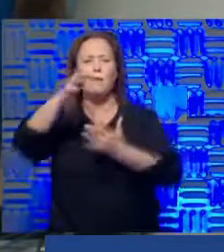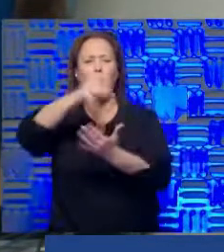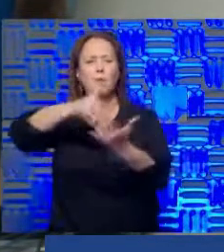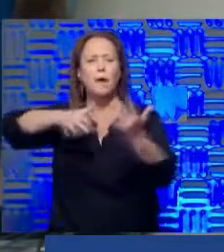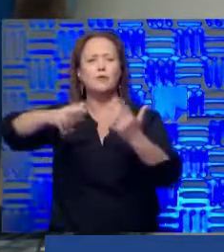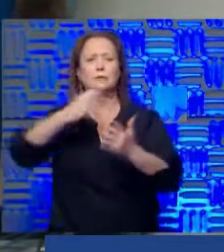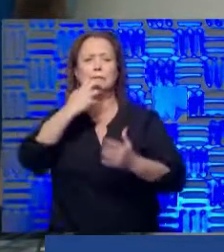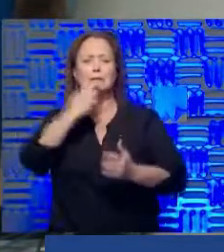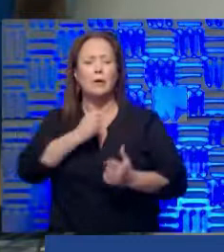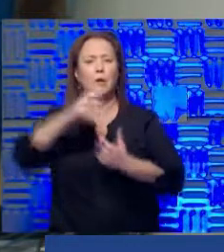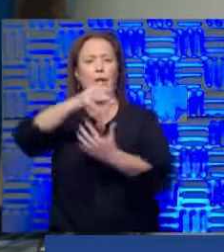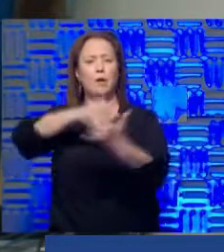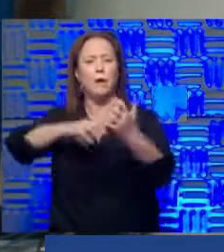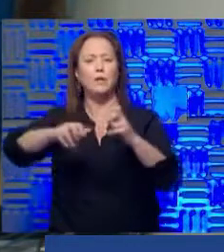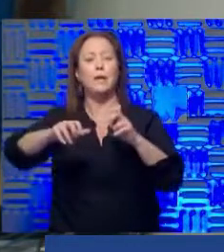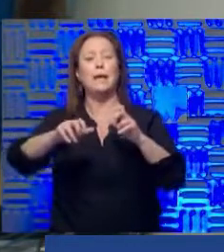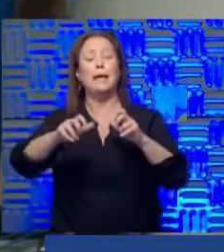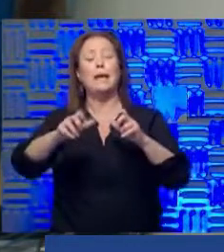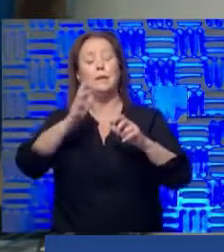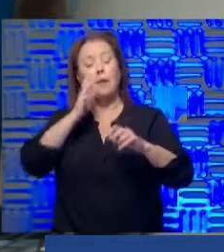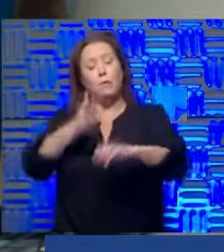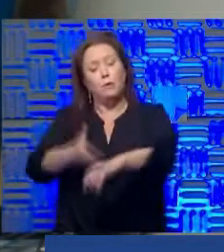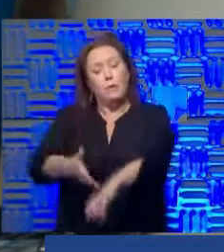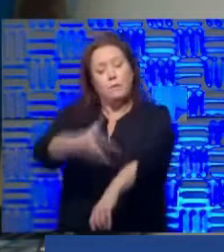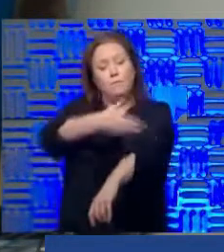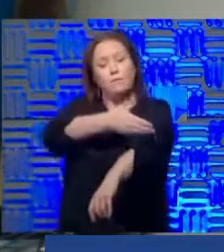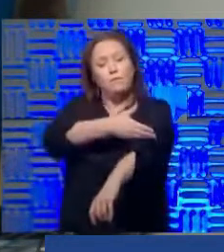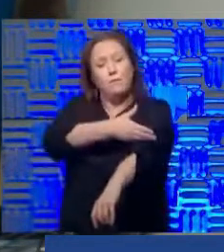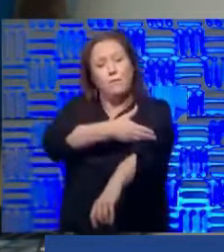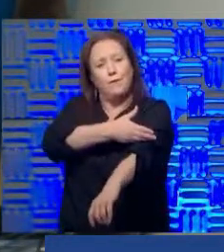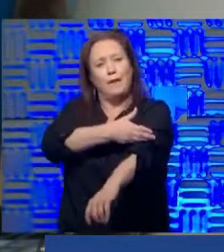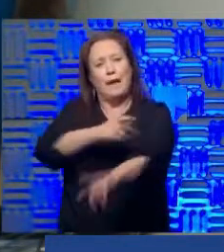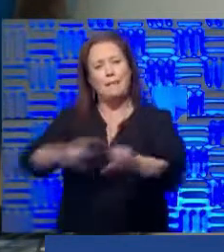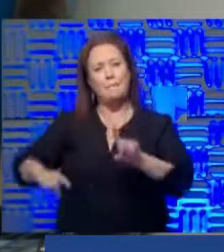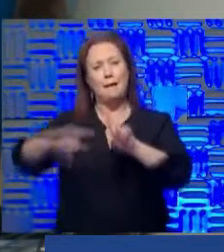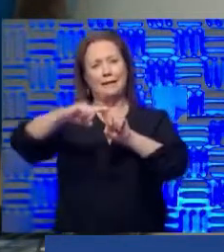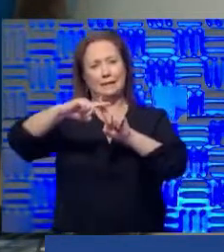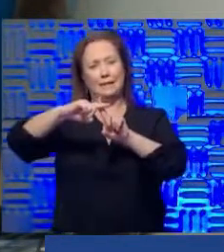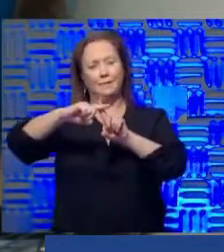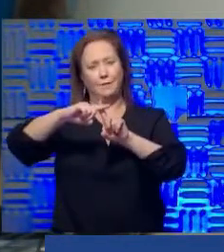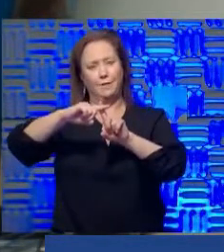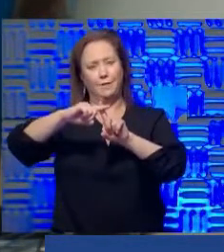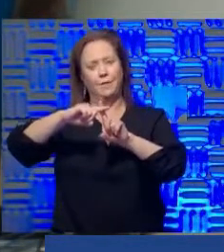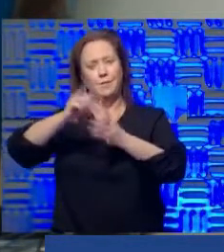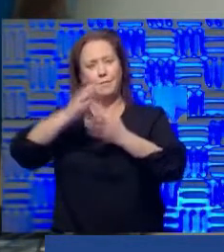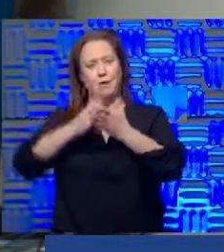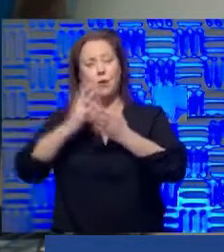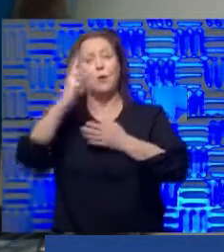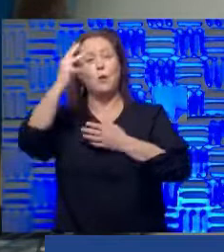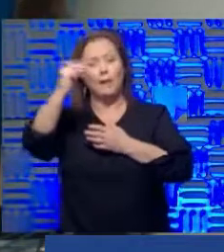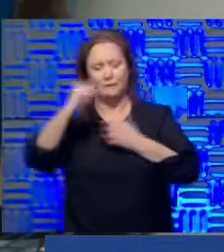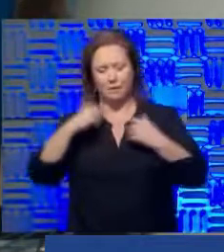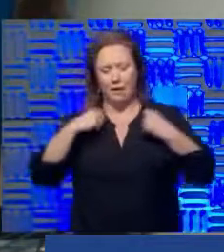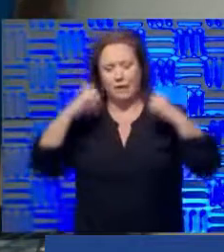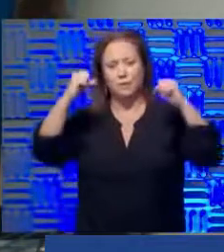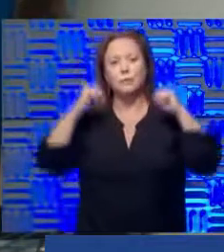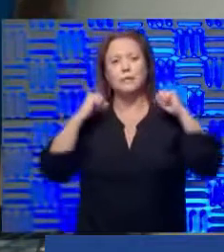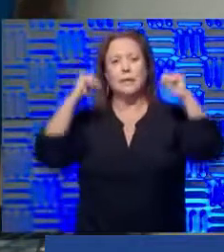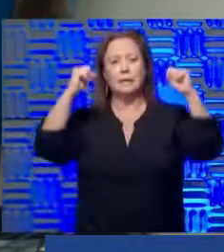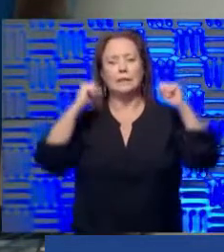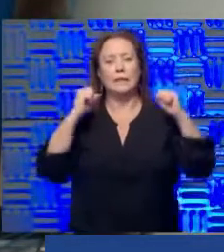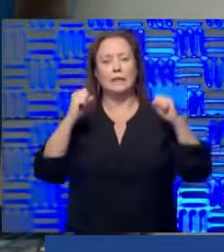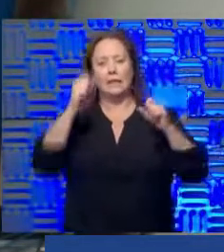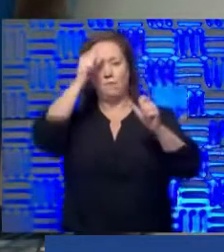caring interactions will boost the positive side of that ratio. And also getting outside, exercising, and